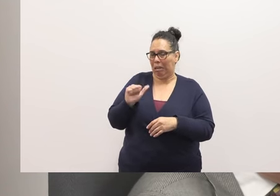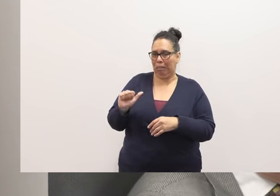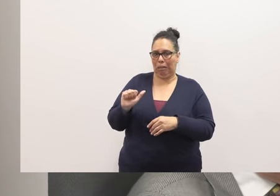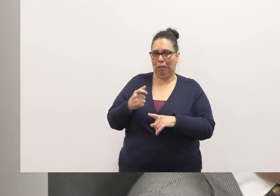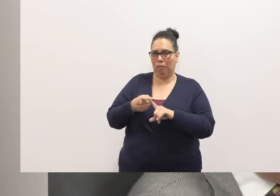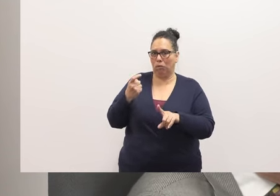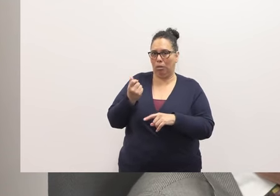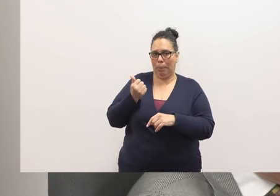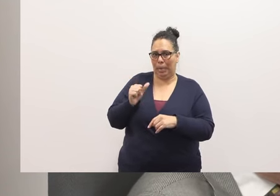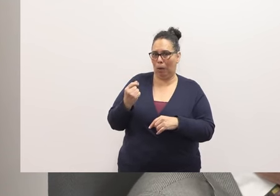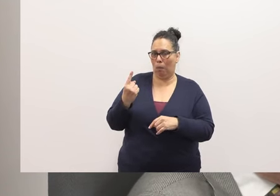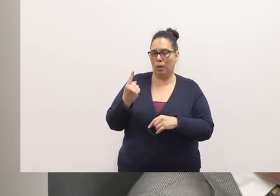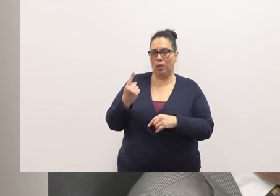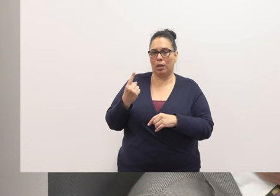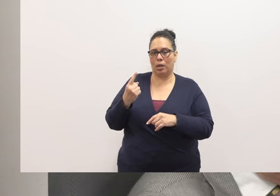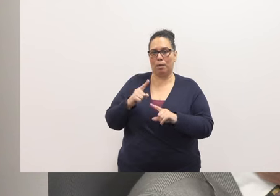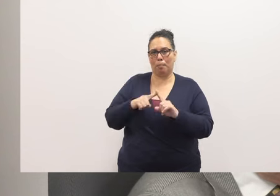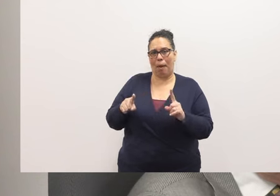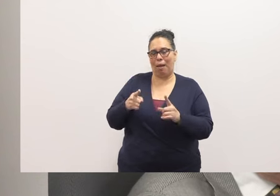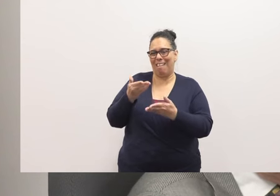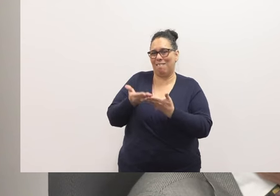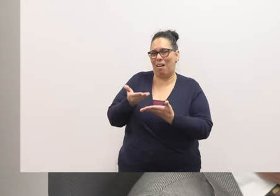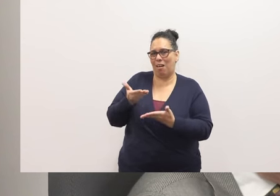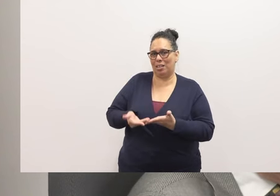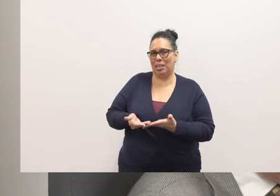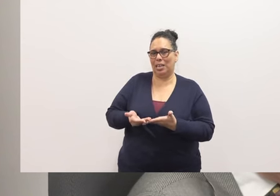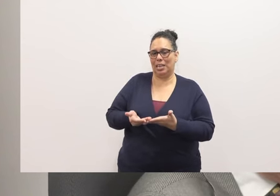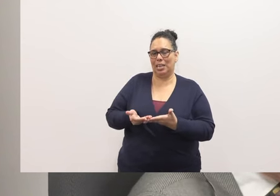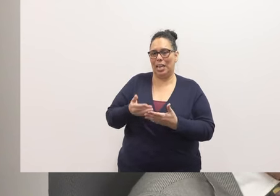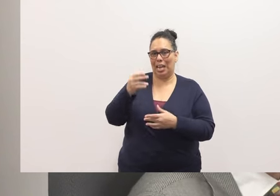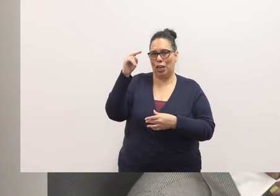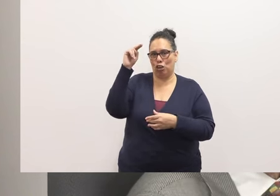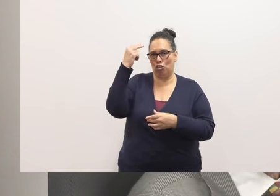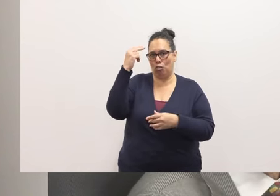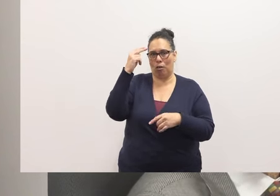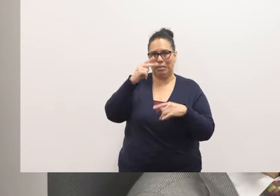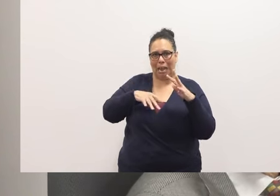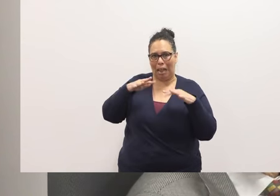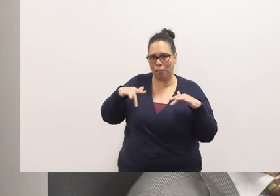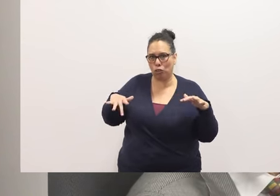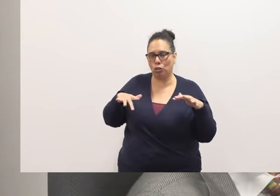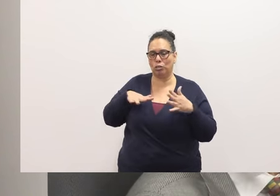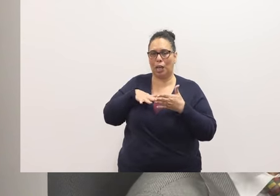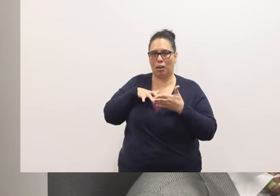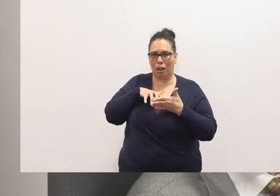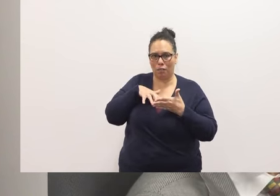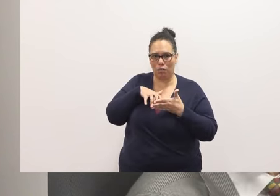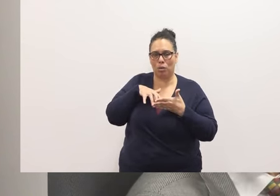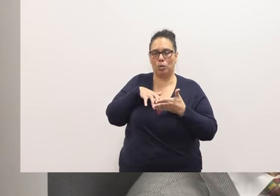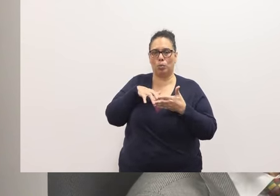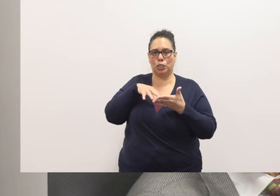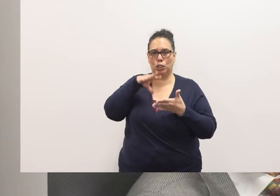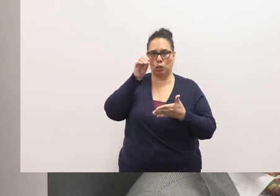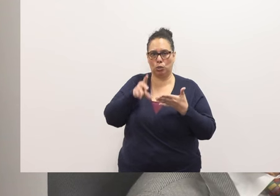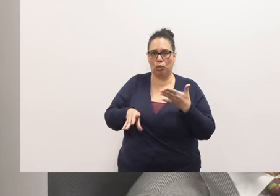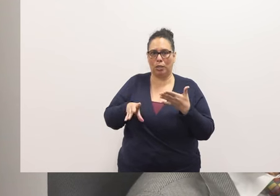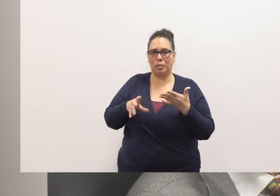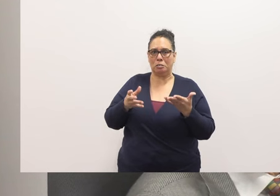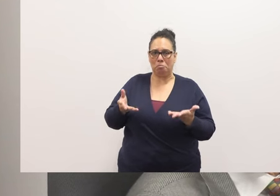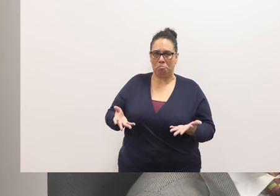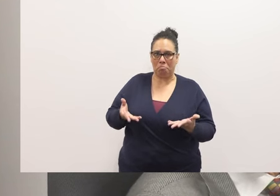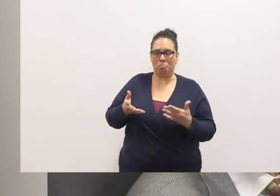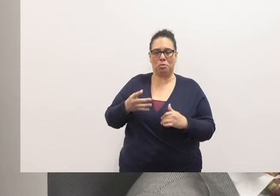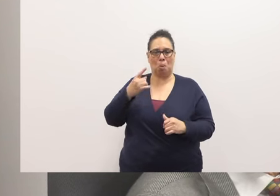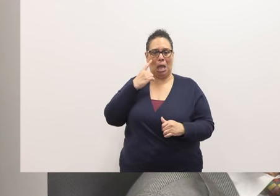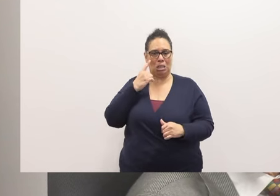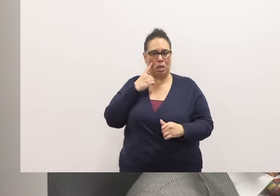but it does validate our neurodiverse and vulnerable students. So I thought